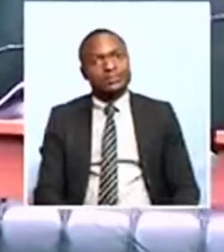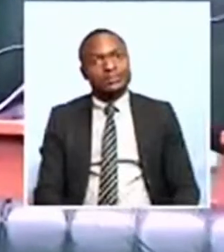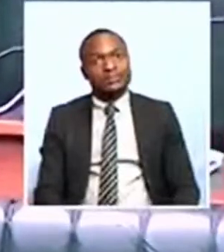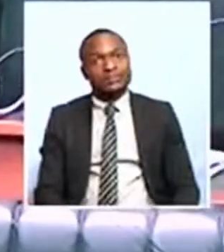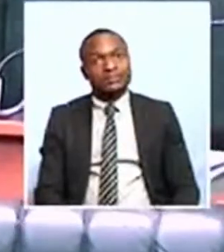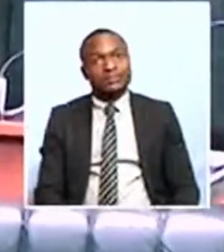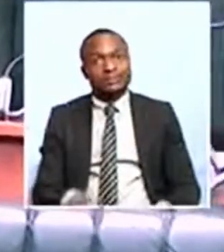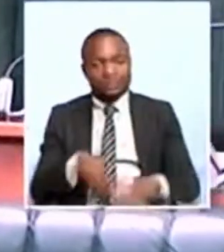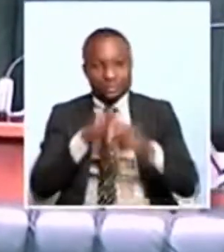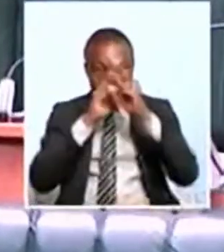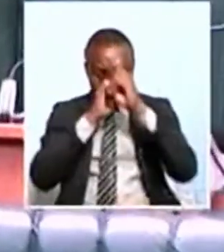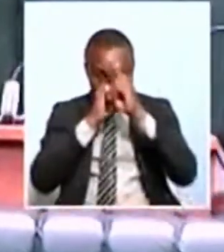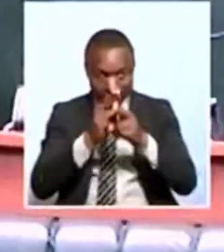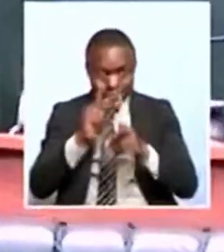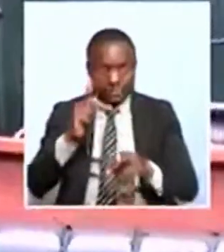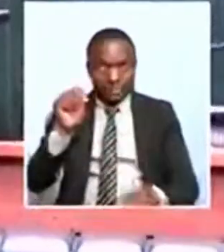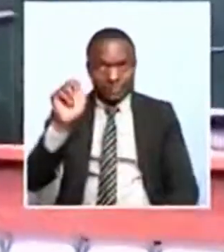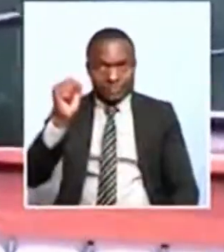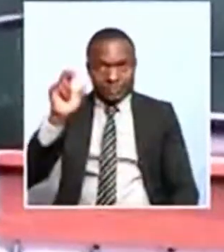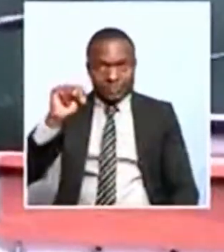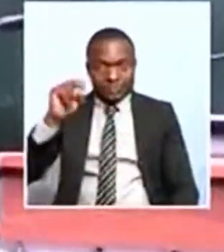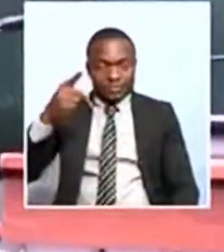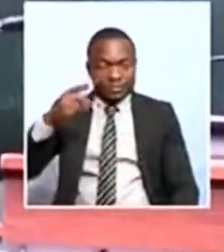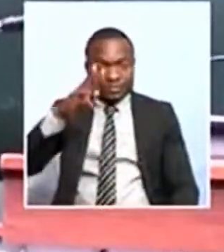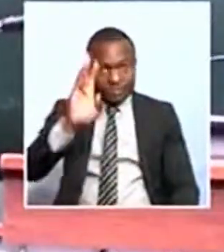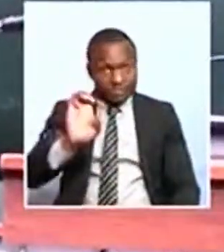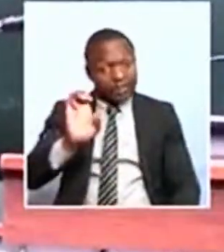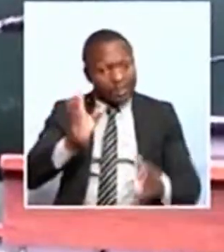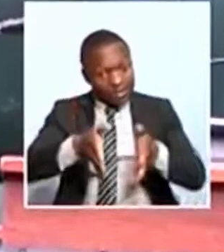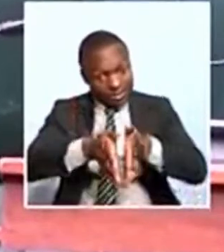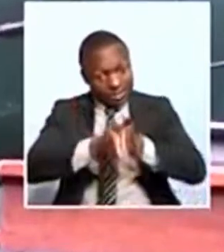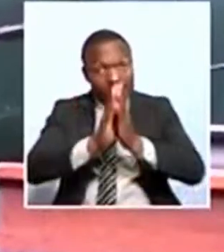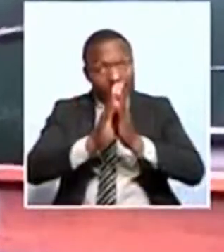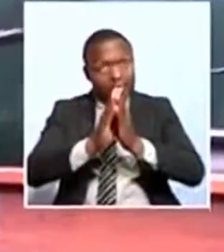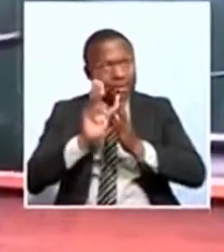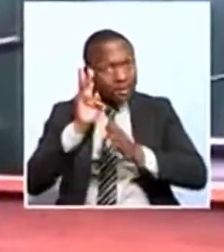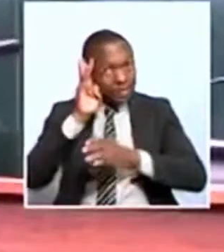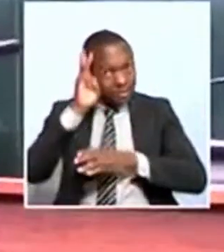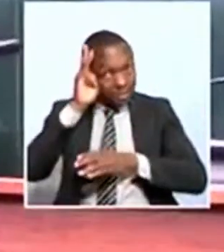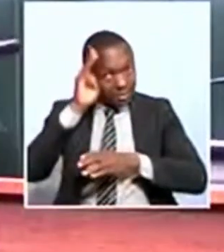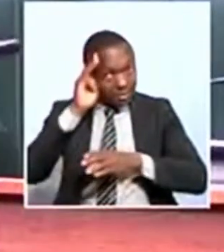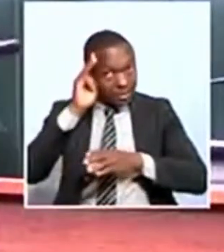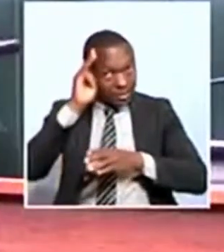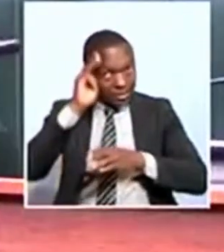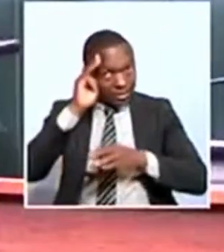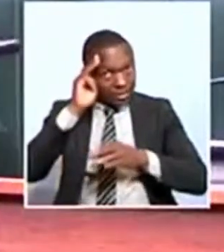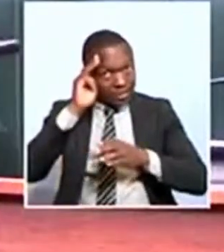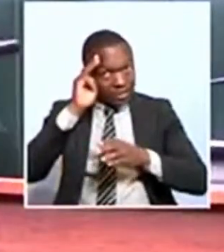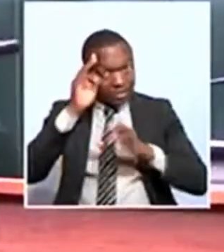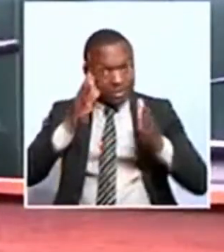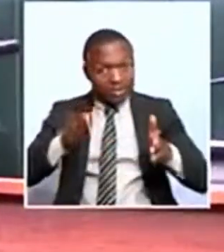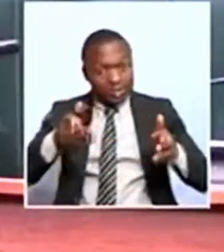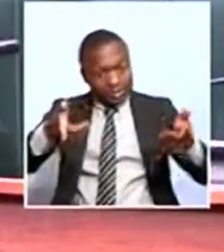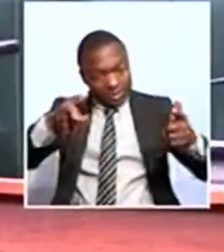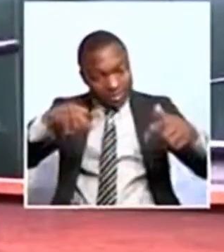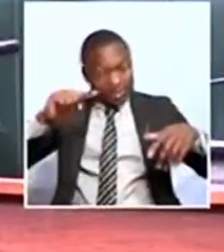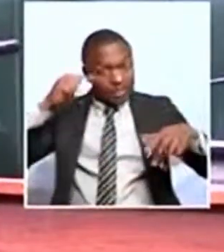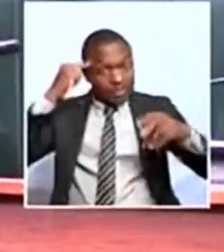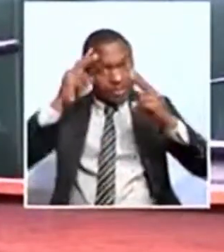Mr. Cassandra, Member of Parliament for Bangweulu, is asking the Minister of Local Government and Rural Development the following